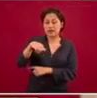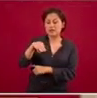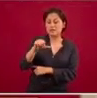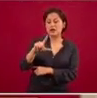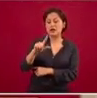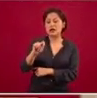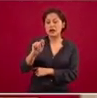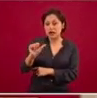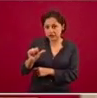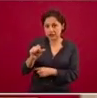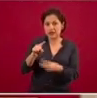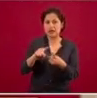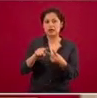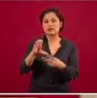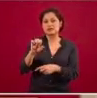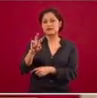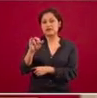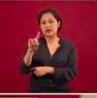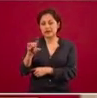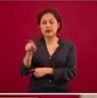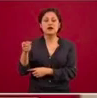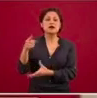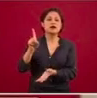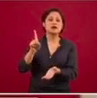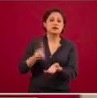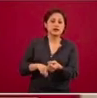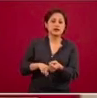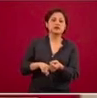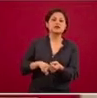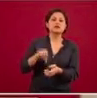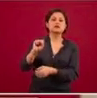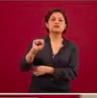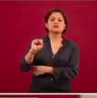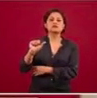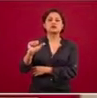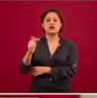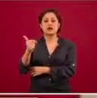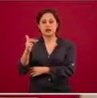There was a press release